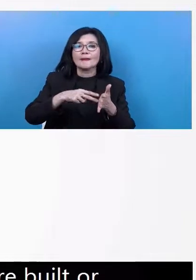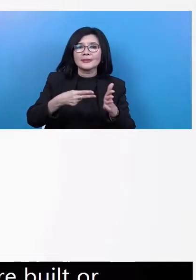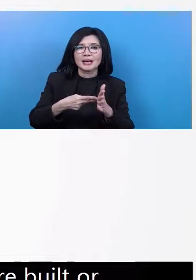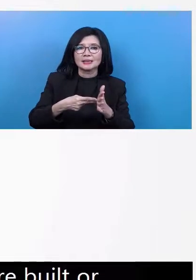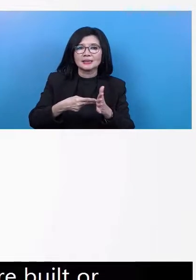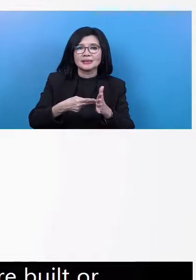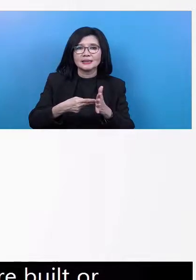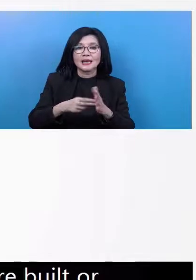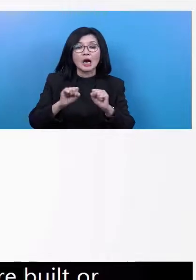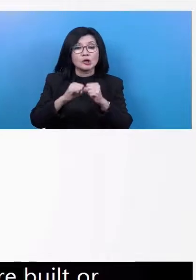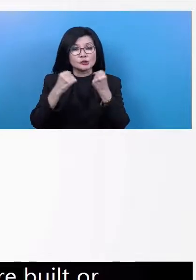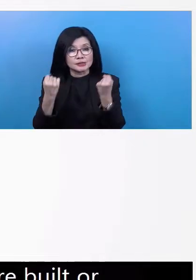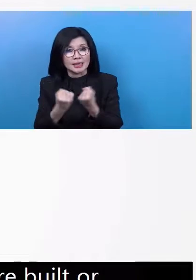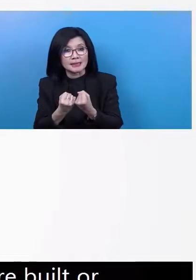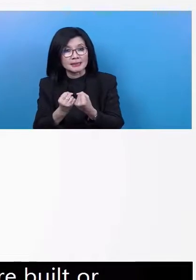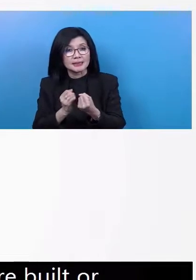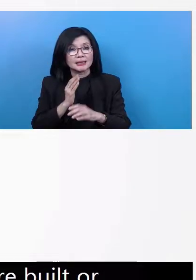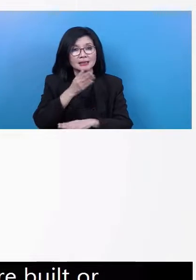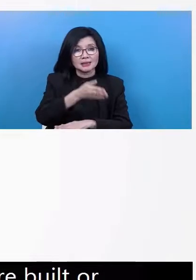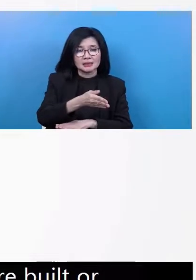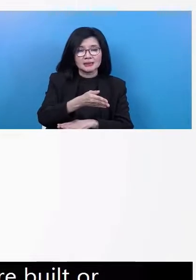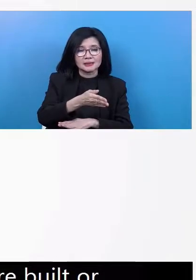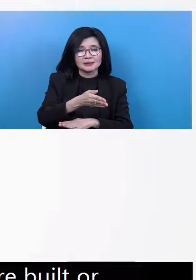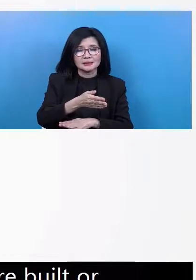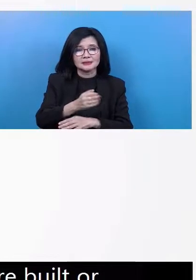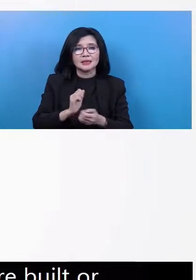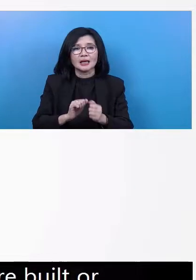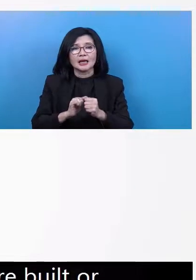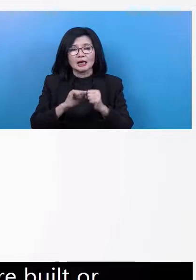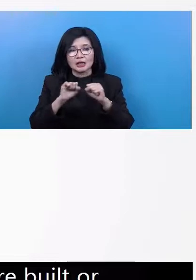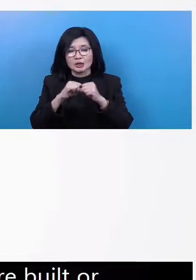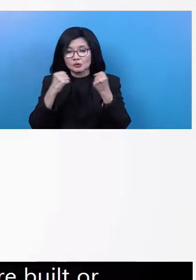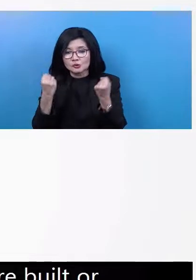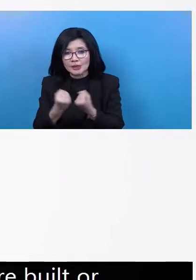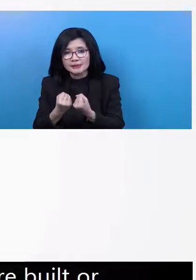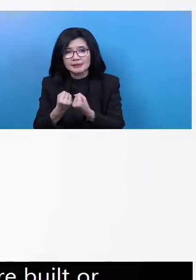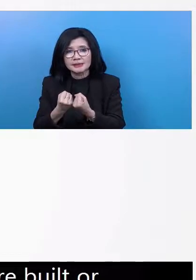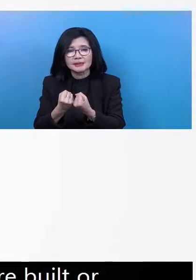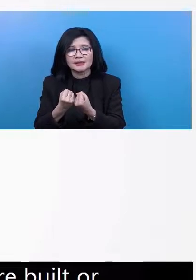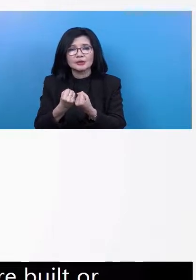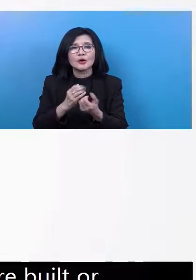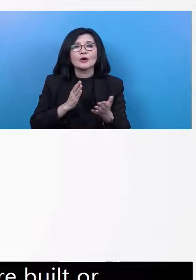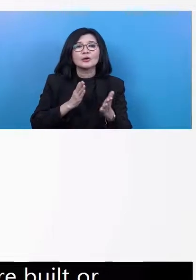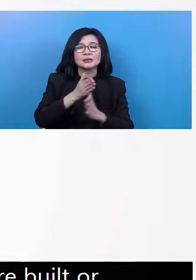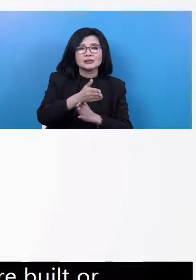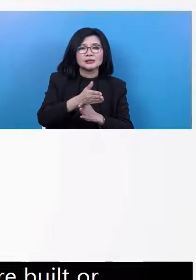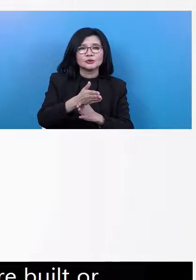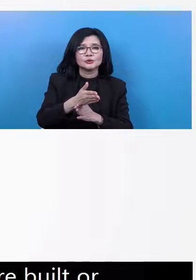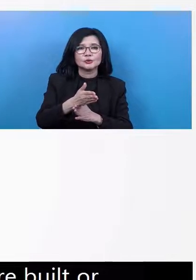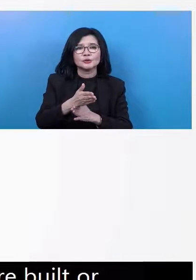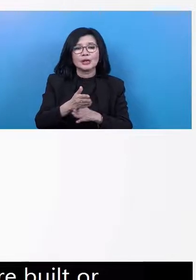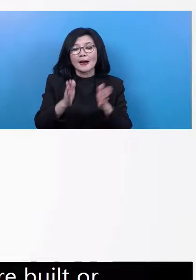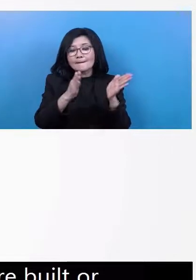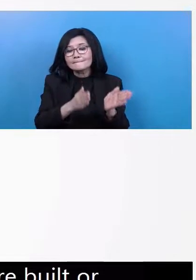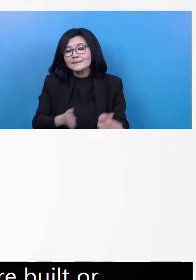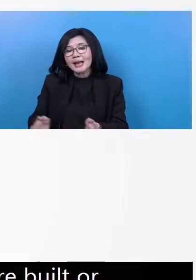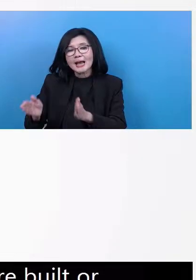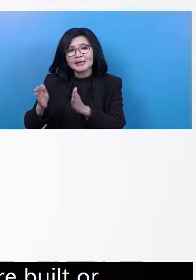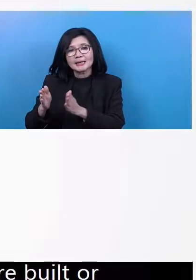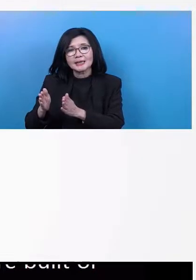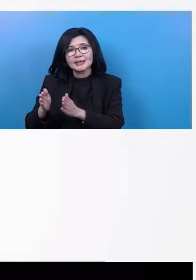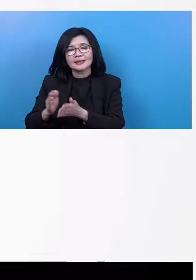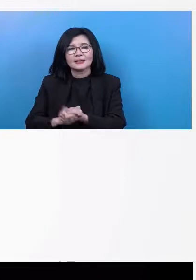they involved in, have they been consulted? That's the first thing. Second thing, are we putting